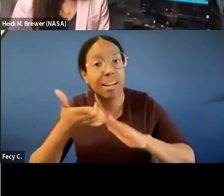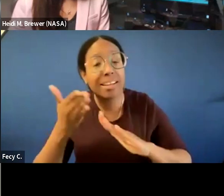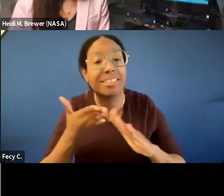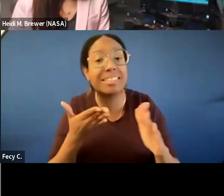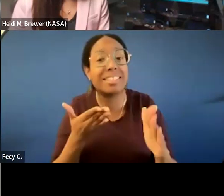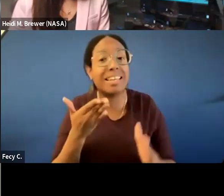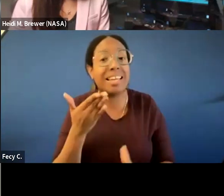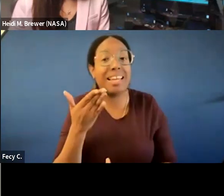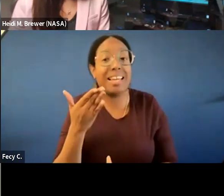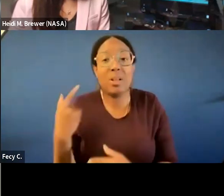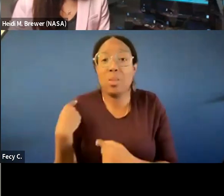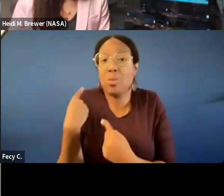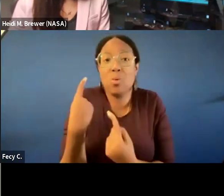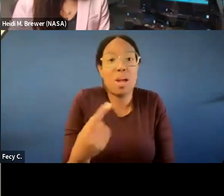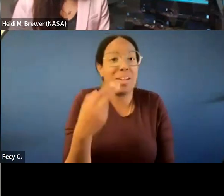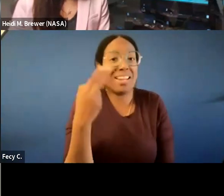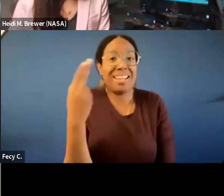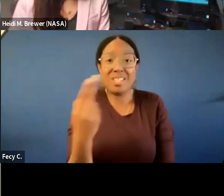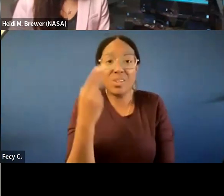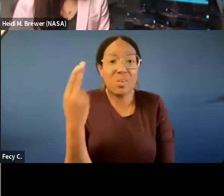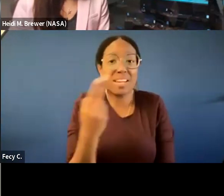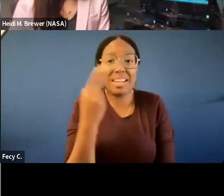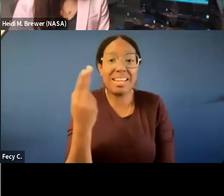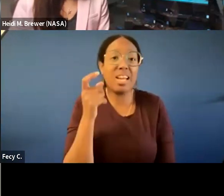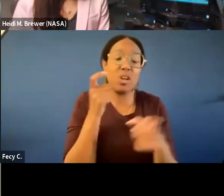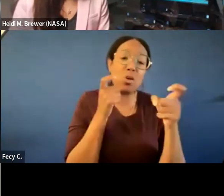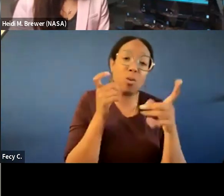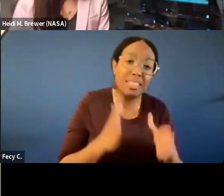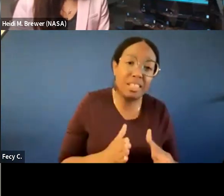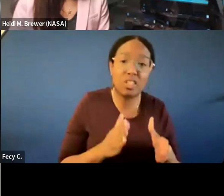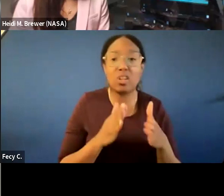historically, artistic directors and directors